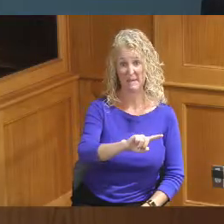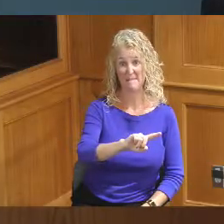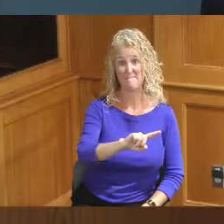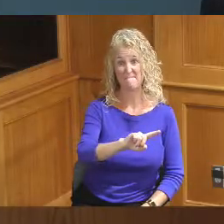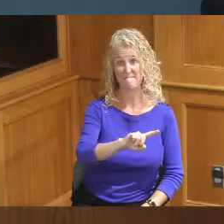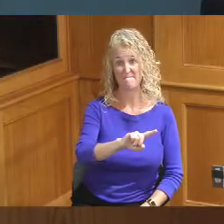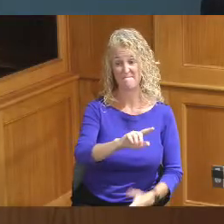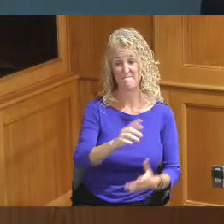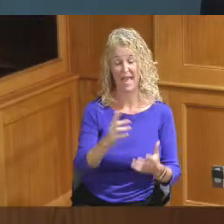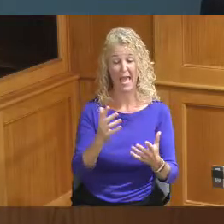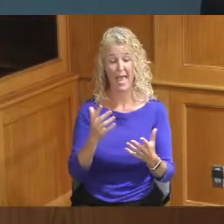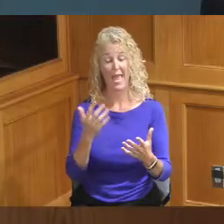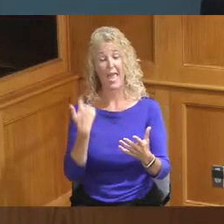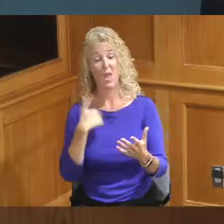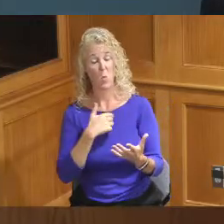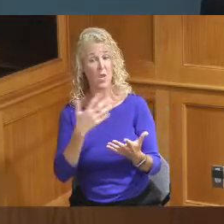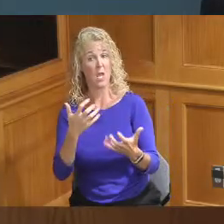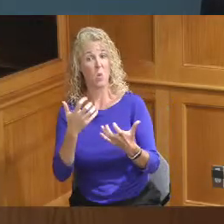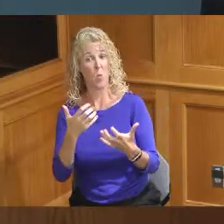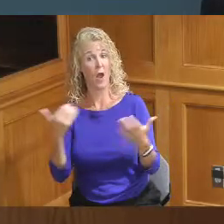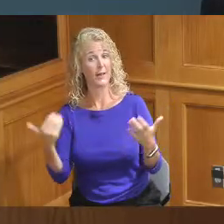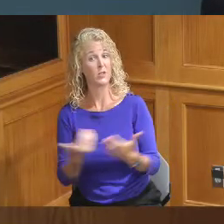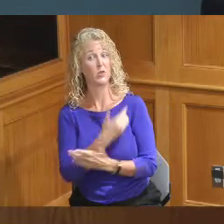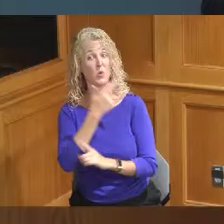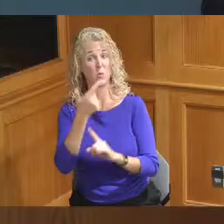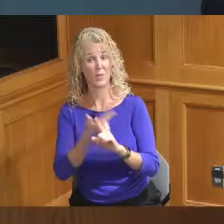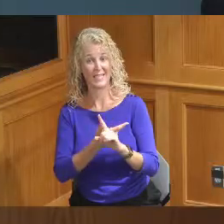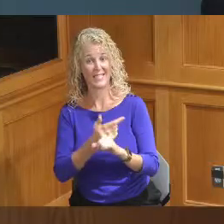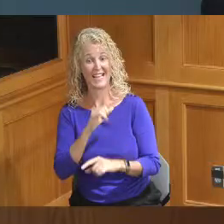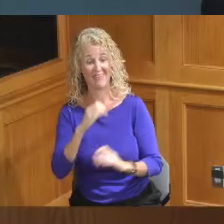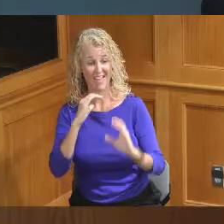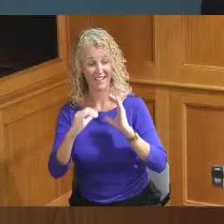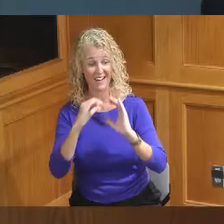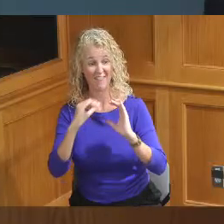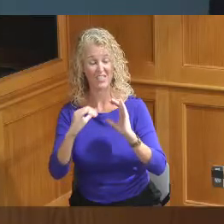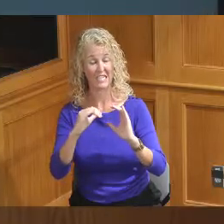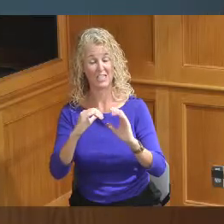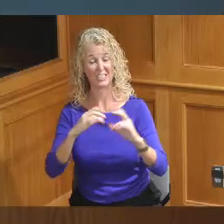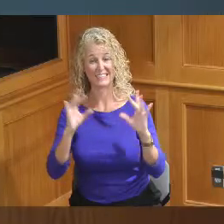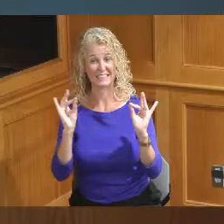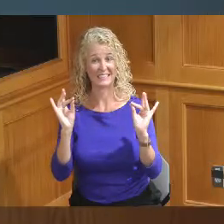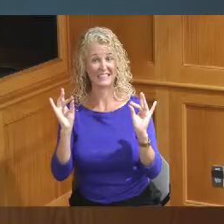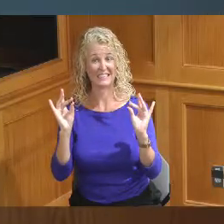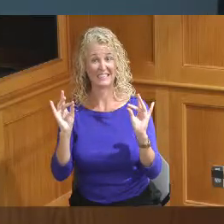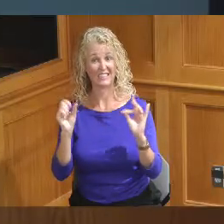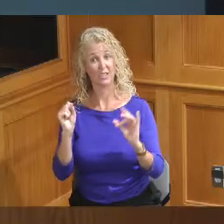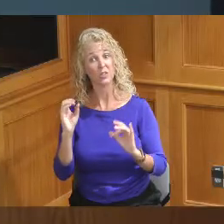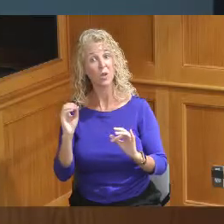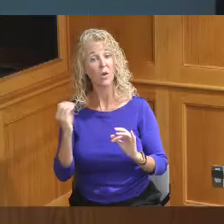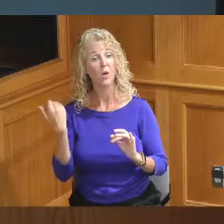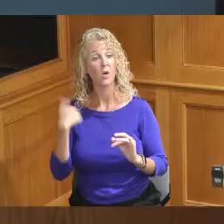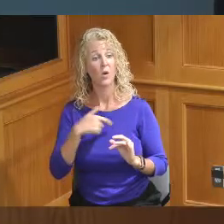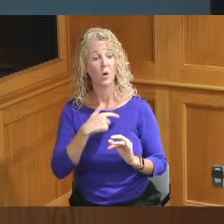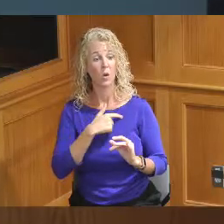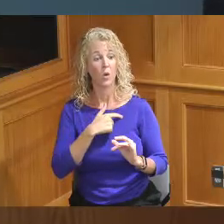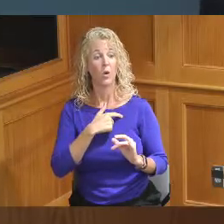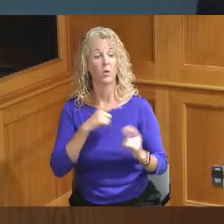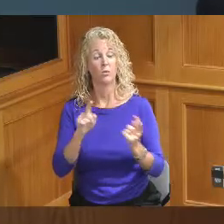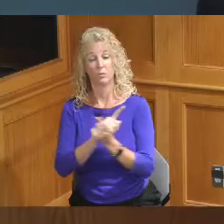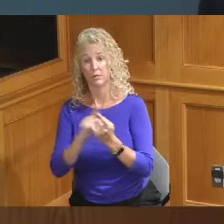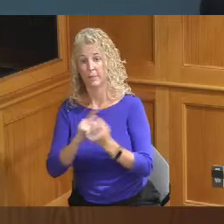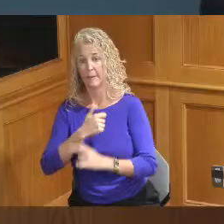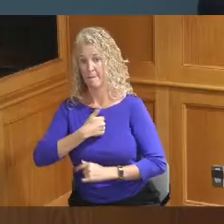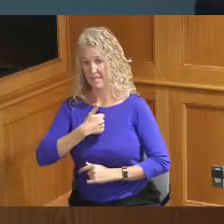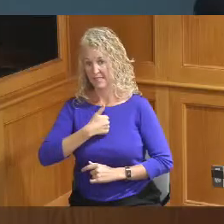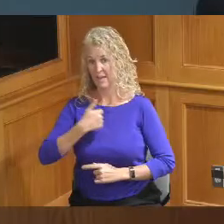community wanted to change that lease. And that's not an easy conversation to have. So, as we've moved around the community, I'll speak for